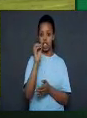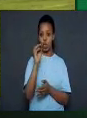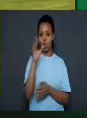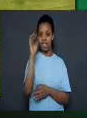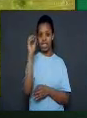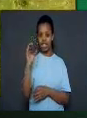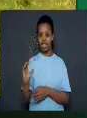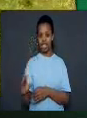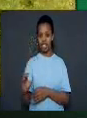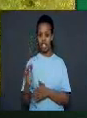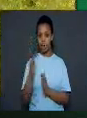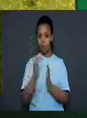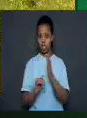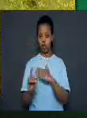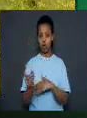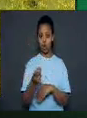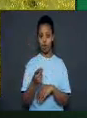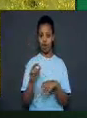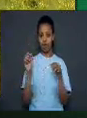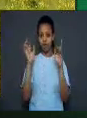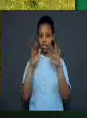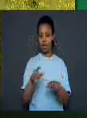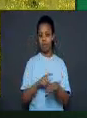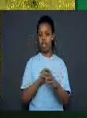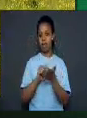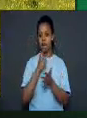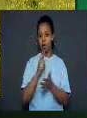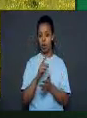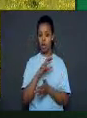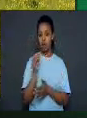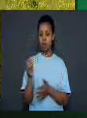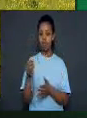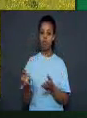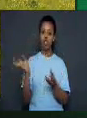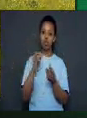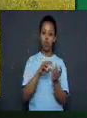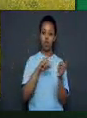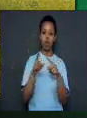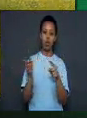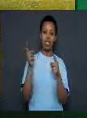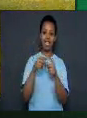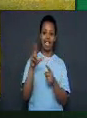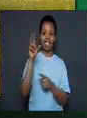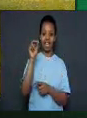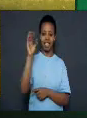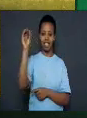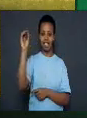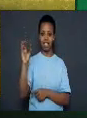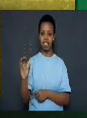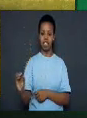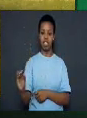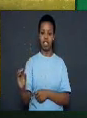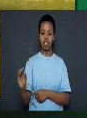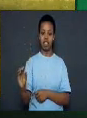degrees Celsius during the winter and can then rise to 30 degrees